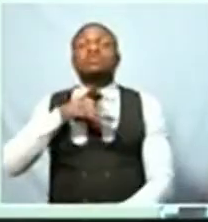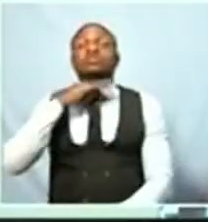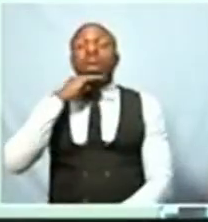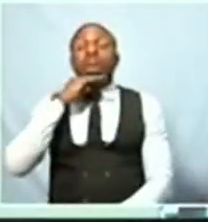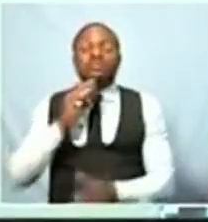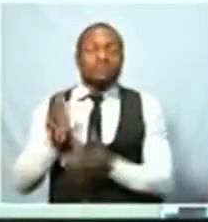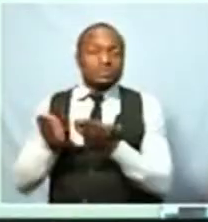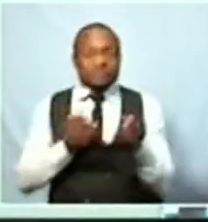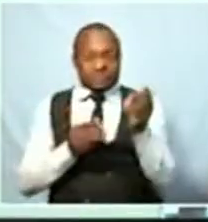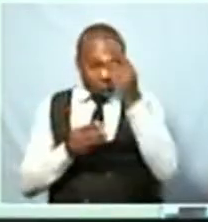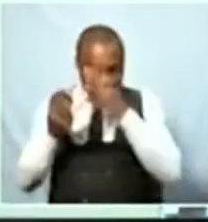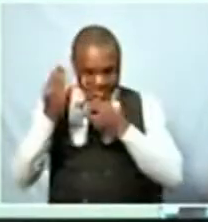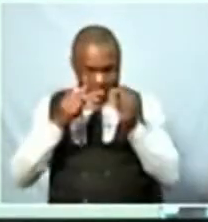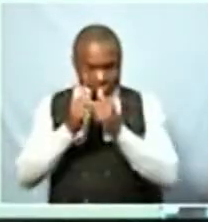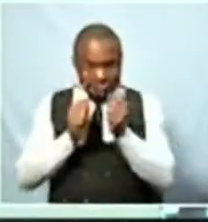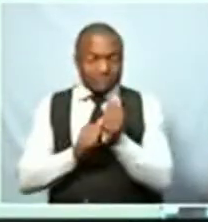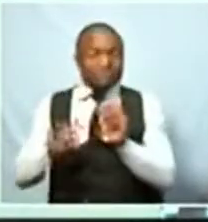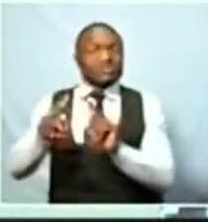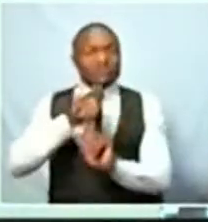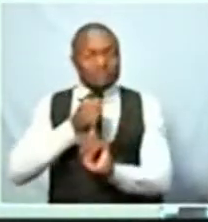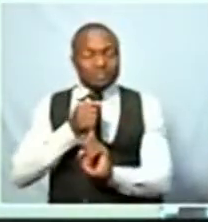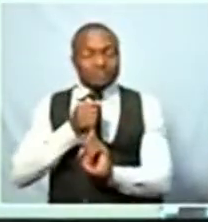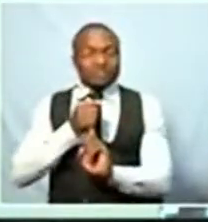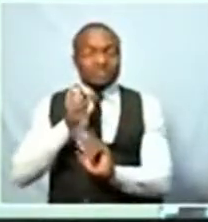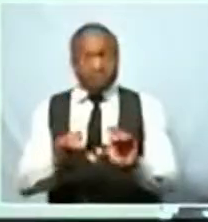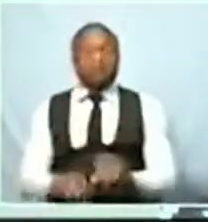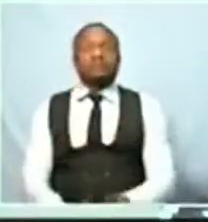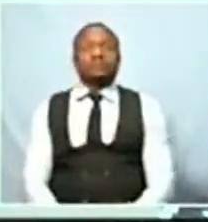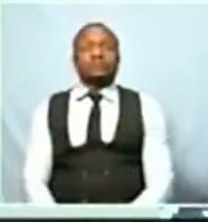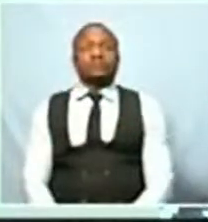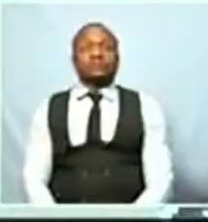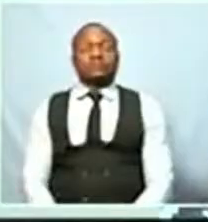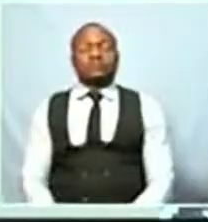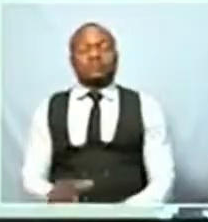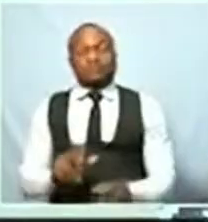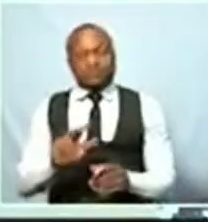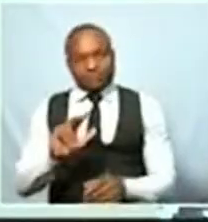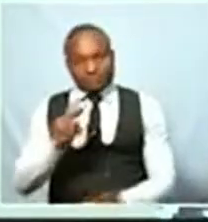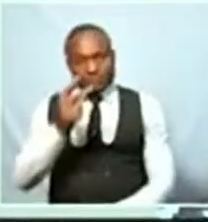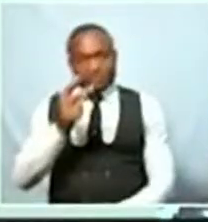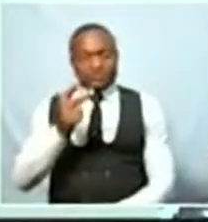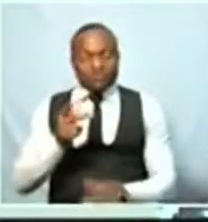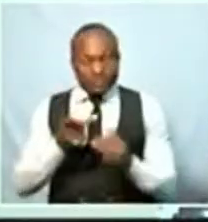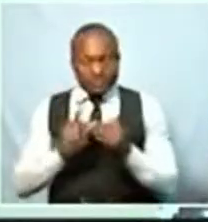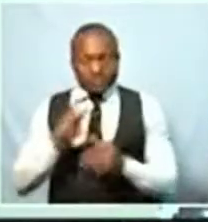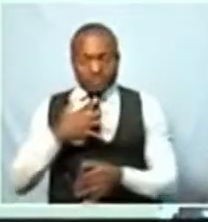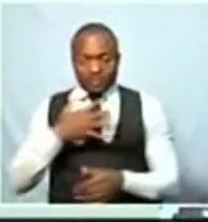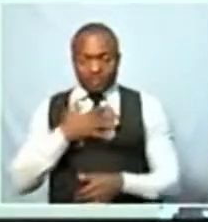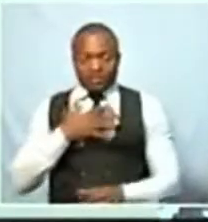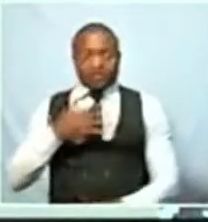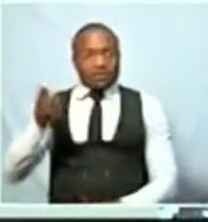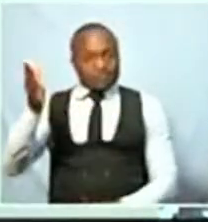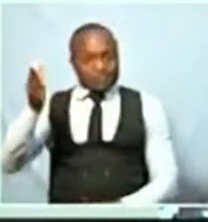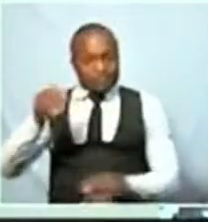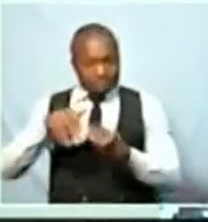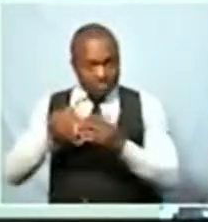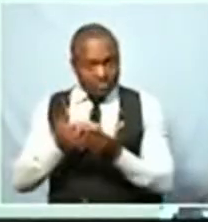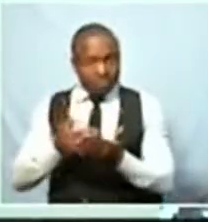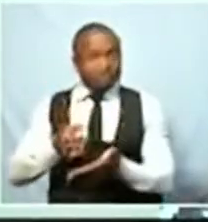raises concerns about achieving the set performance targets. In the third part of my presentation, how the